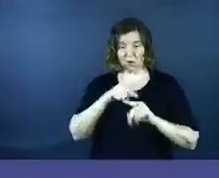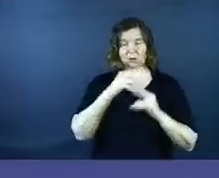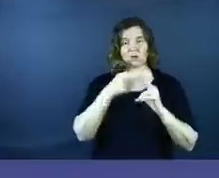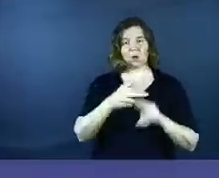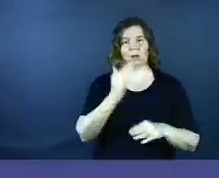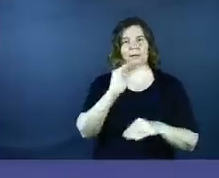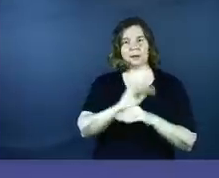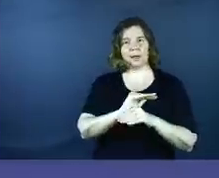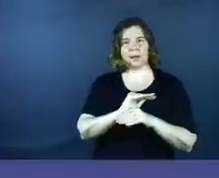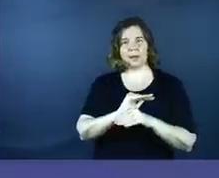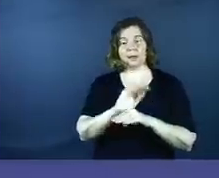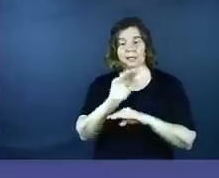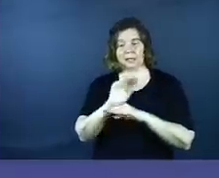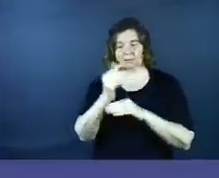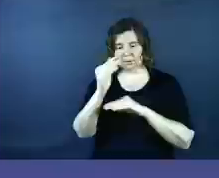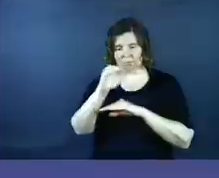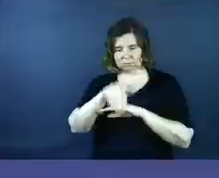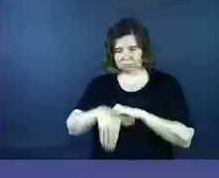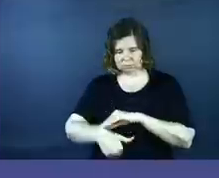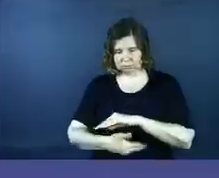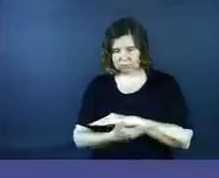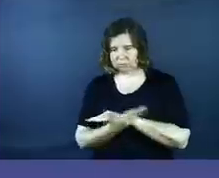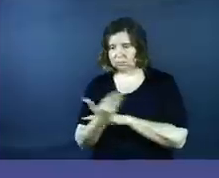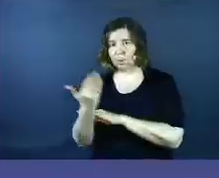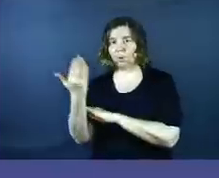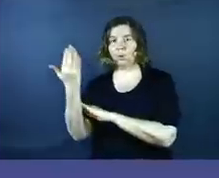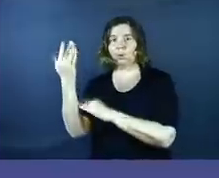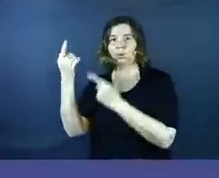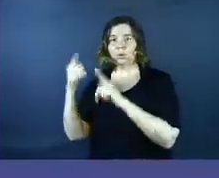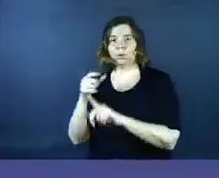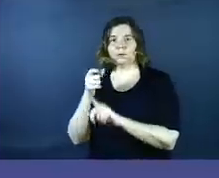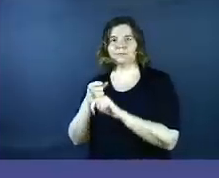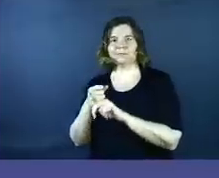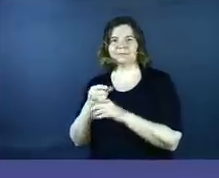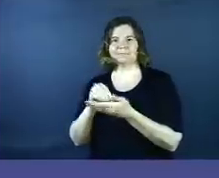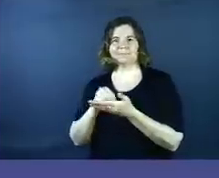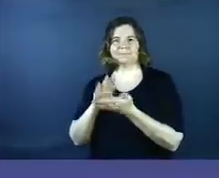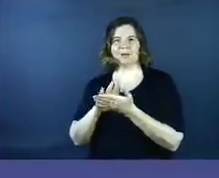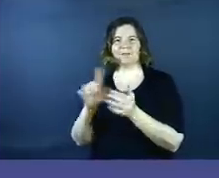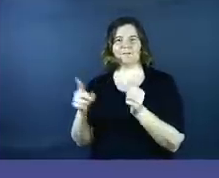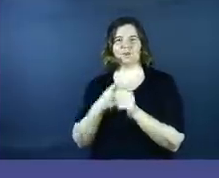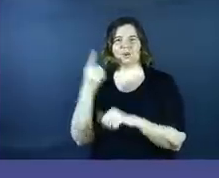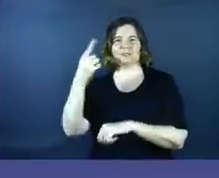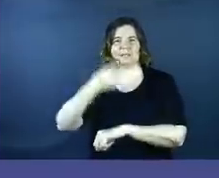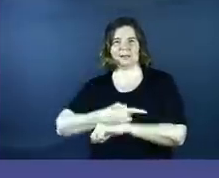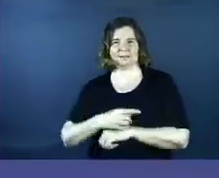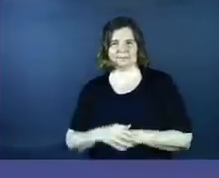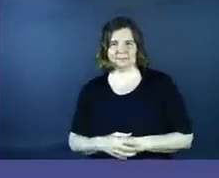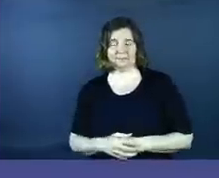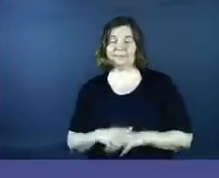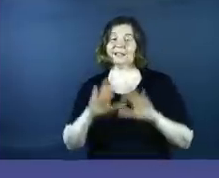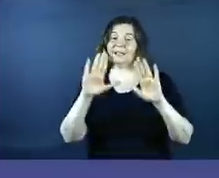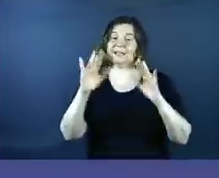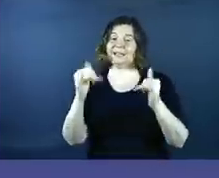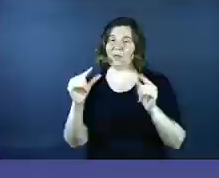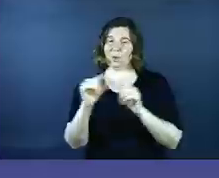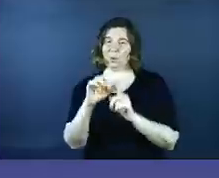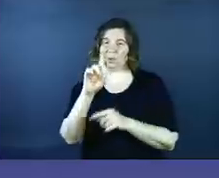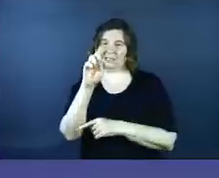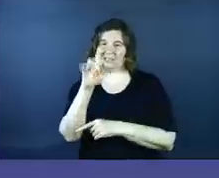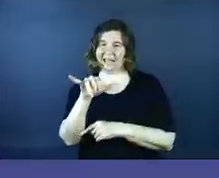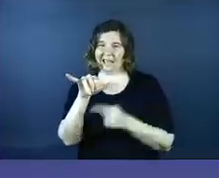And evening passed and morning came, marking the first day. Now I've got that word day